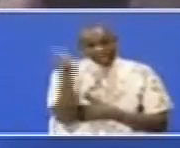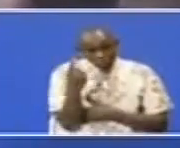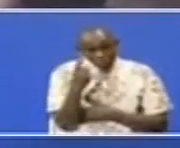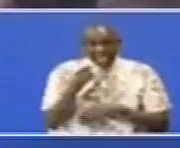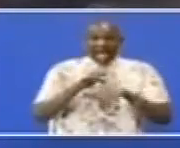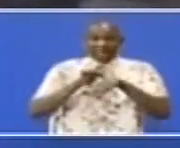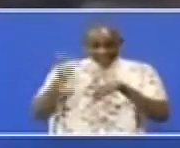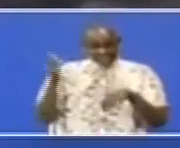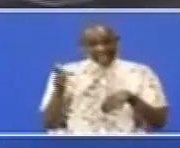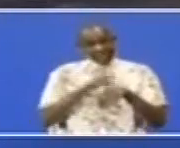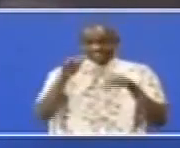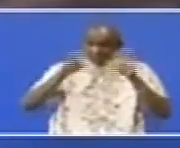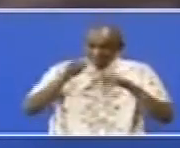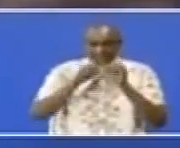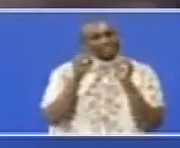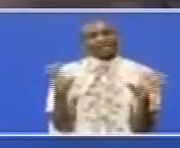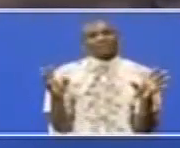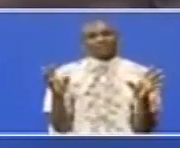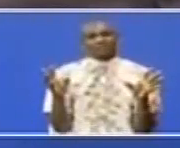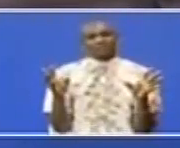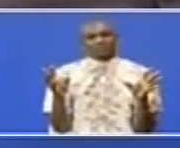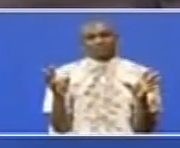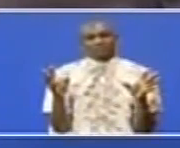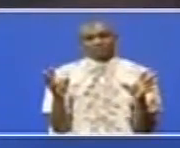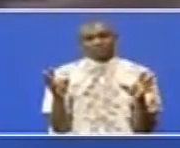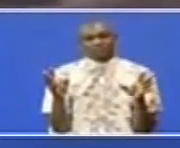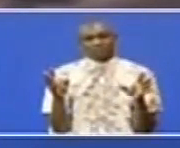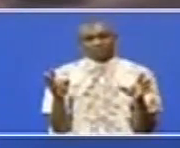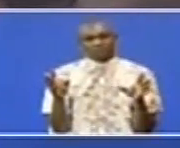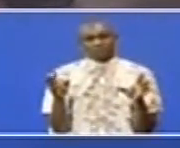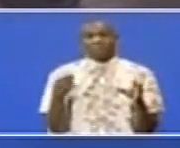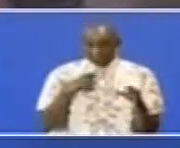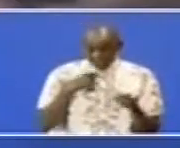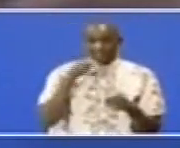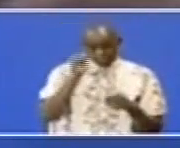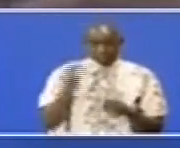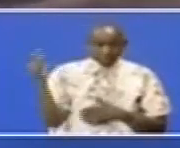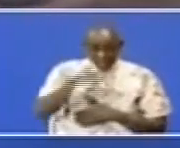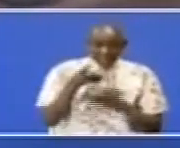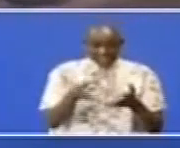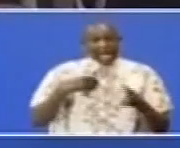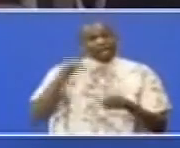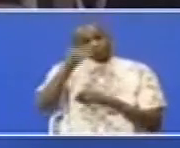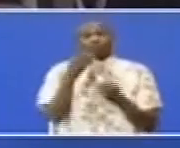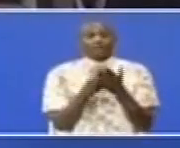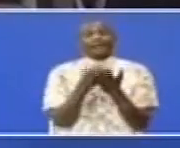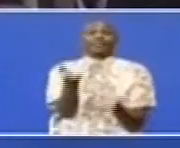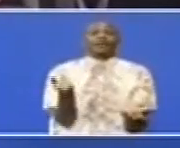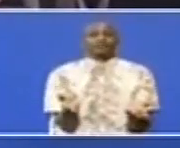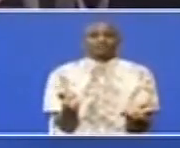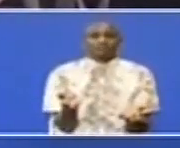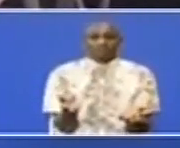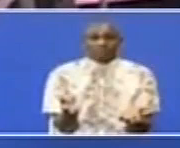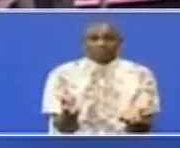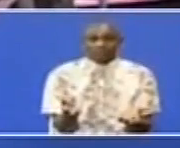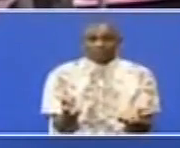to affect the farmers. So even yes, to even to rent can yeah. Rent invest. I can as well come here also and invest and start there. So correct. For the